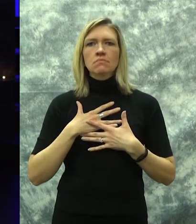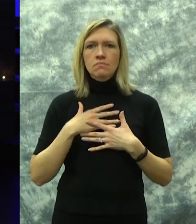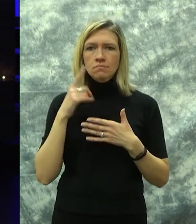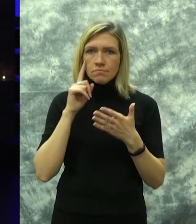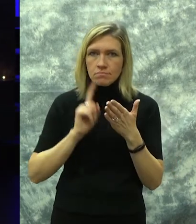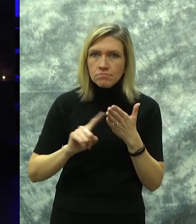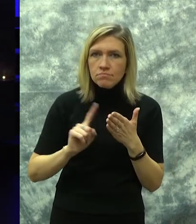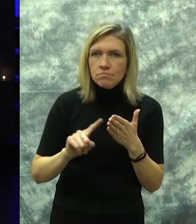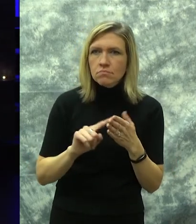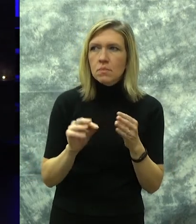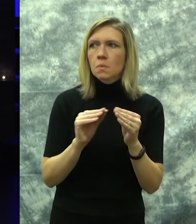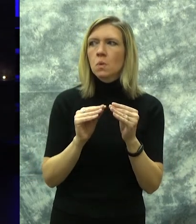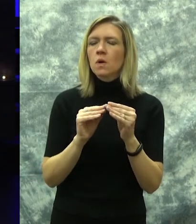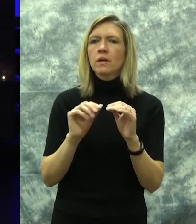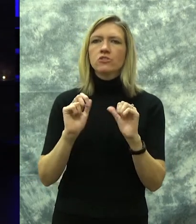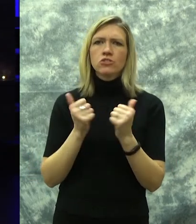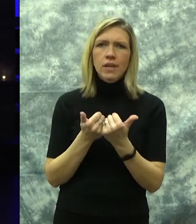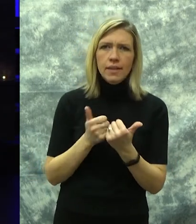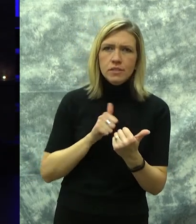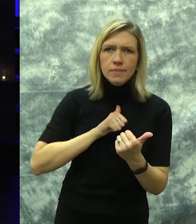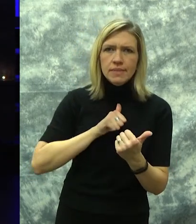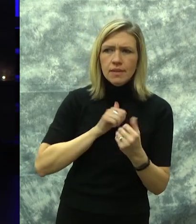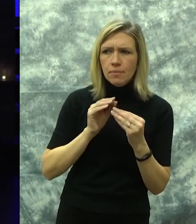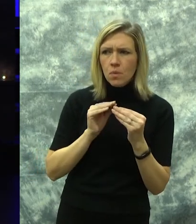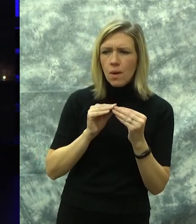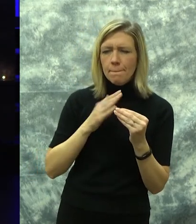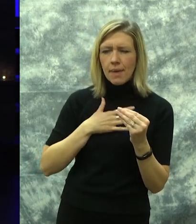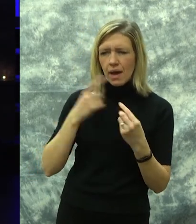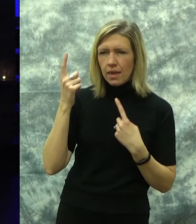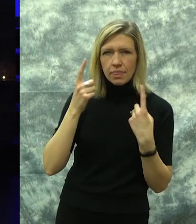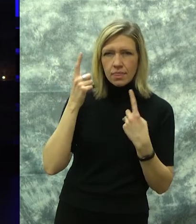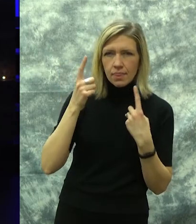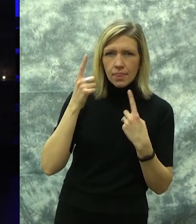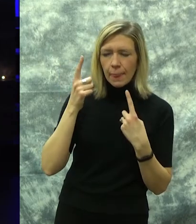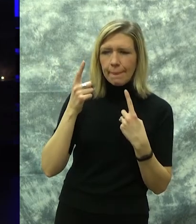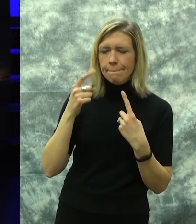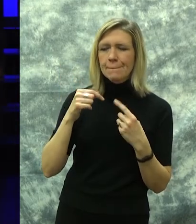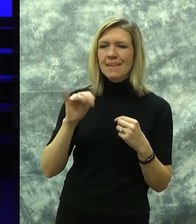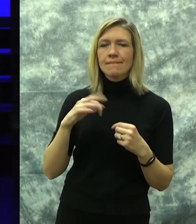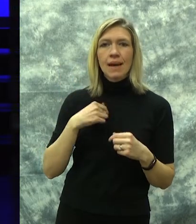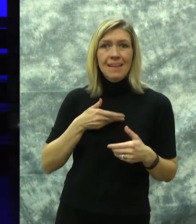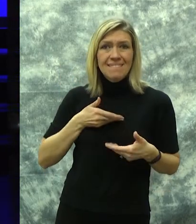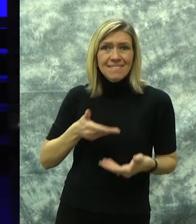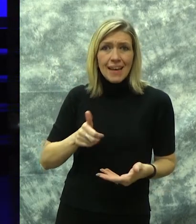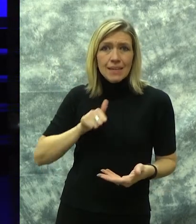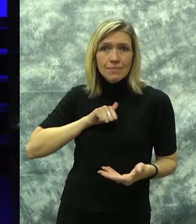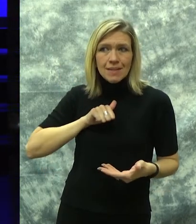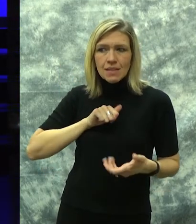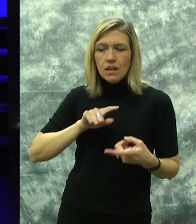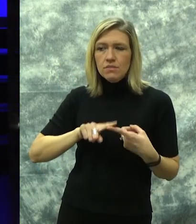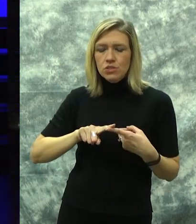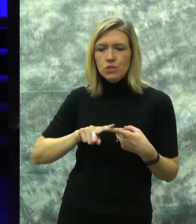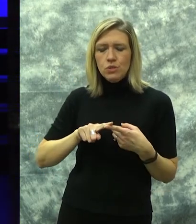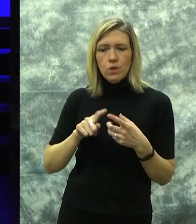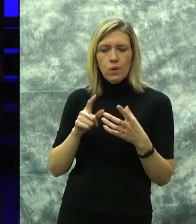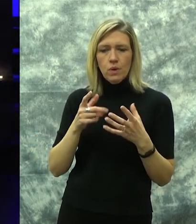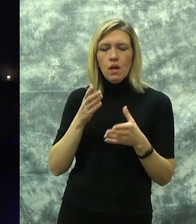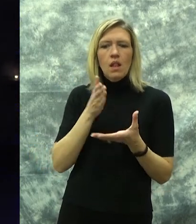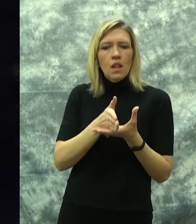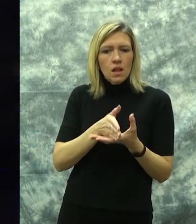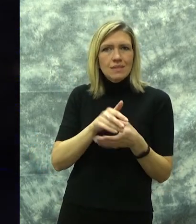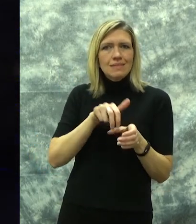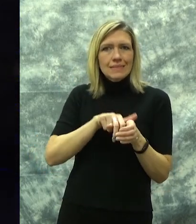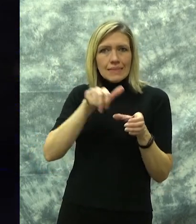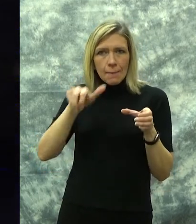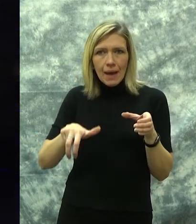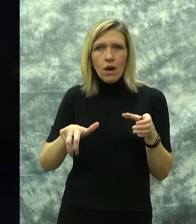a little bit more on the direction of my thinking, invited myself to get out of my own paradigm and step out and look